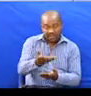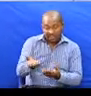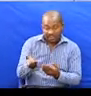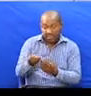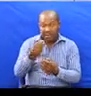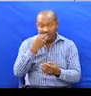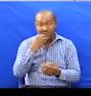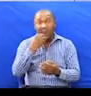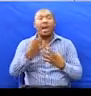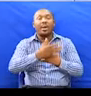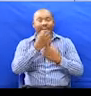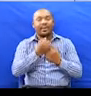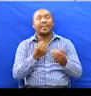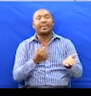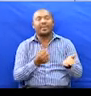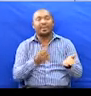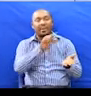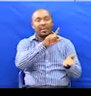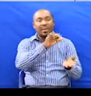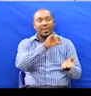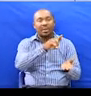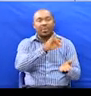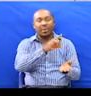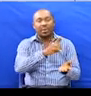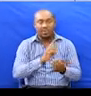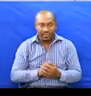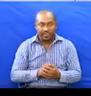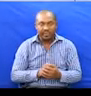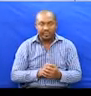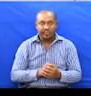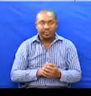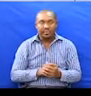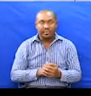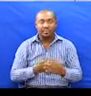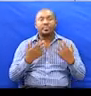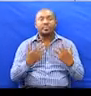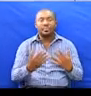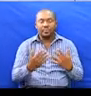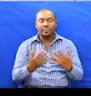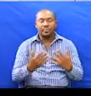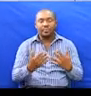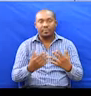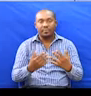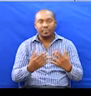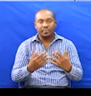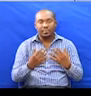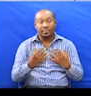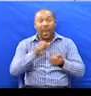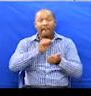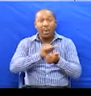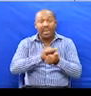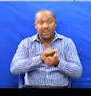body. After knowing the definition, after knowing the forms, now let us go direct to the properties